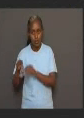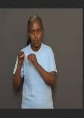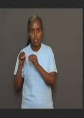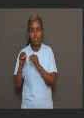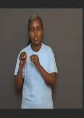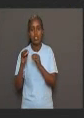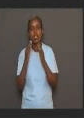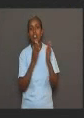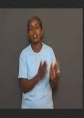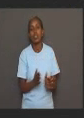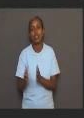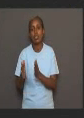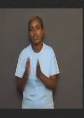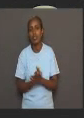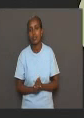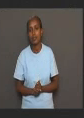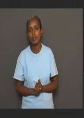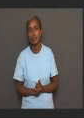Students, let's get ready.